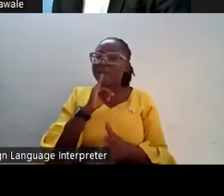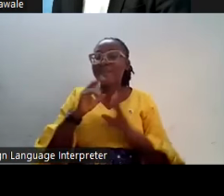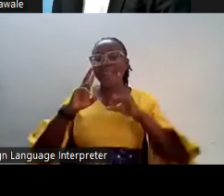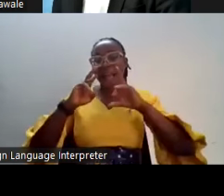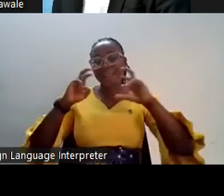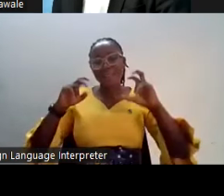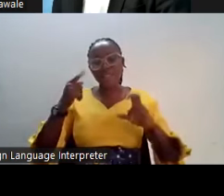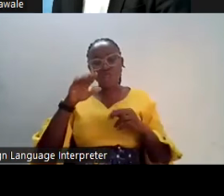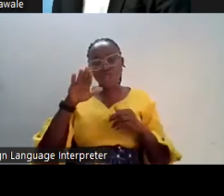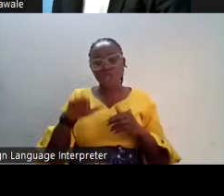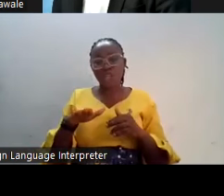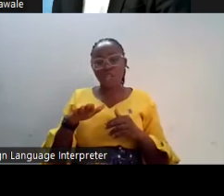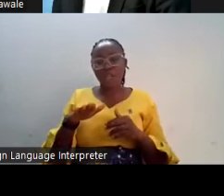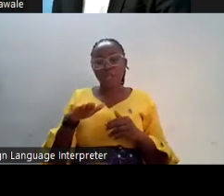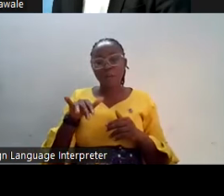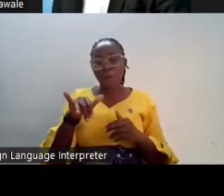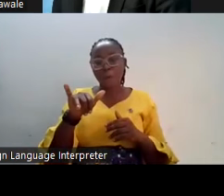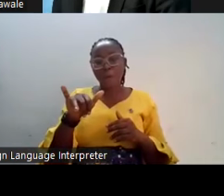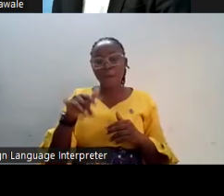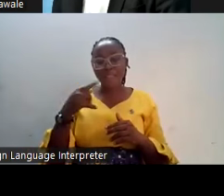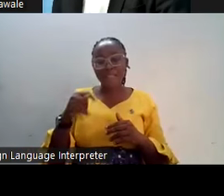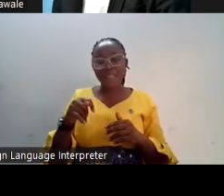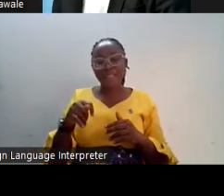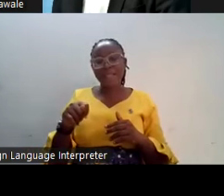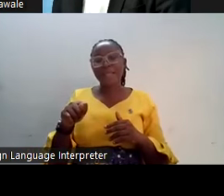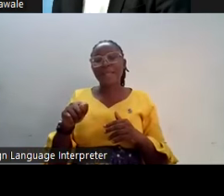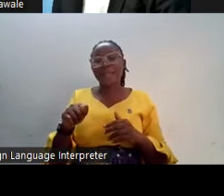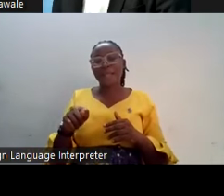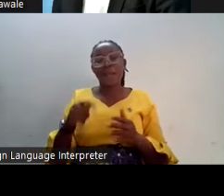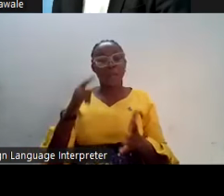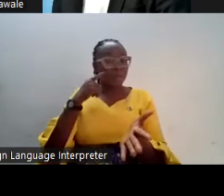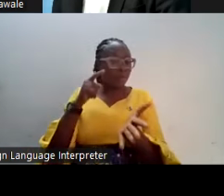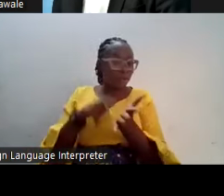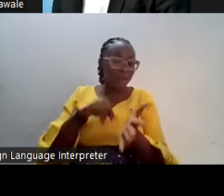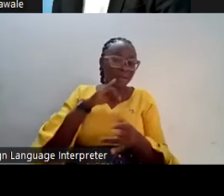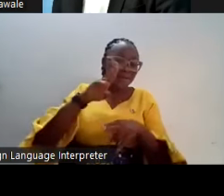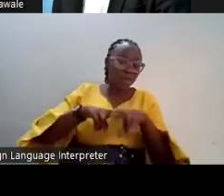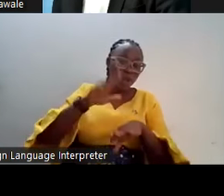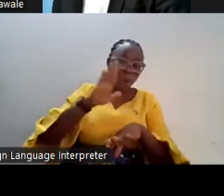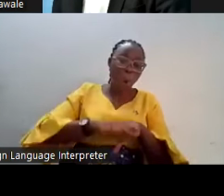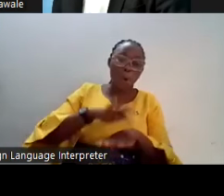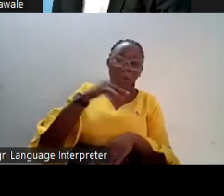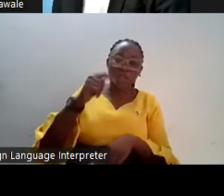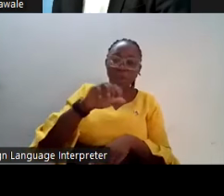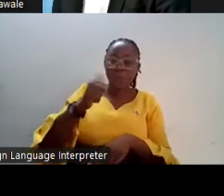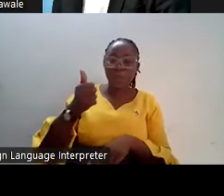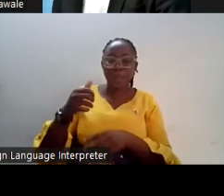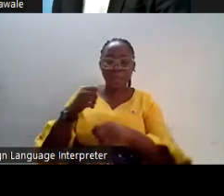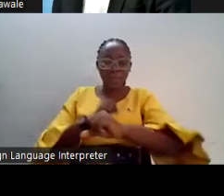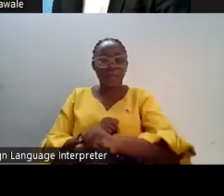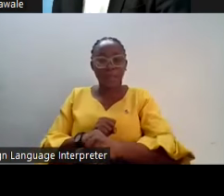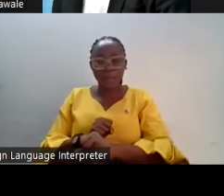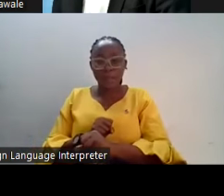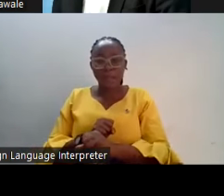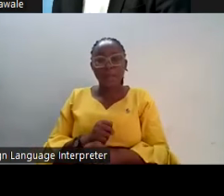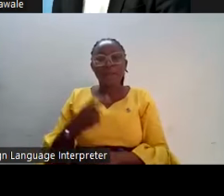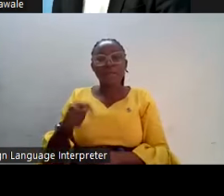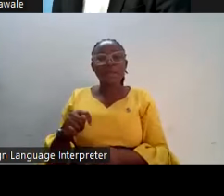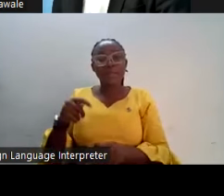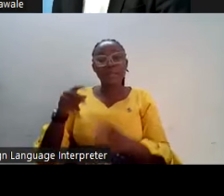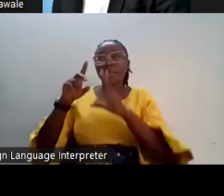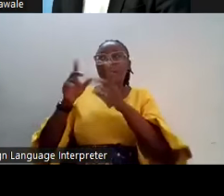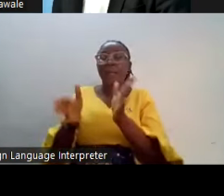child while the assessor is sitting on the side. So assessors just basically said, "Mom, can you help me ask the